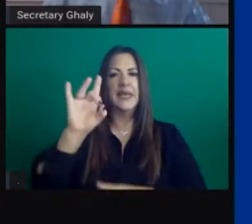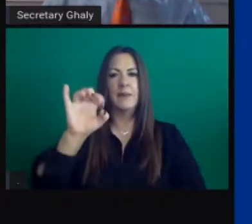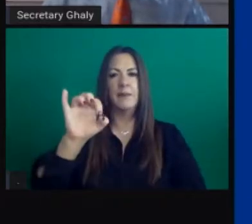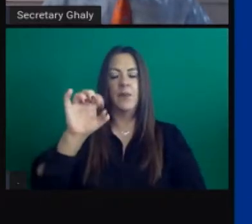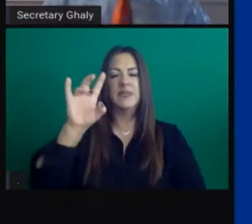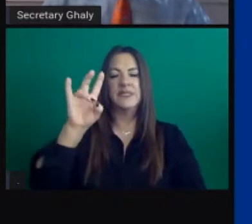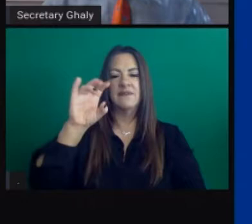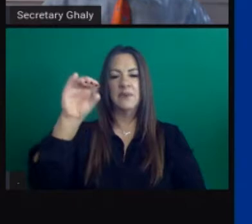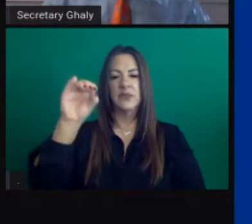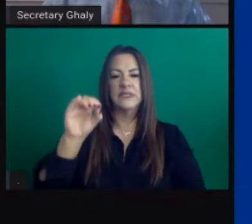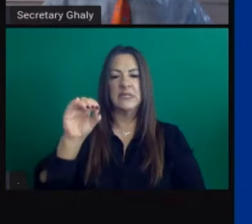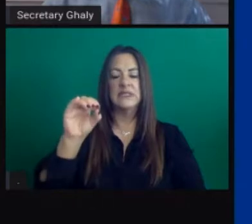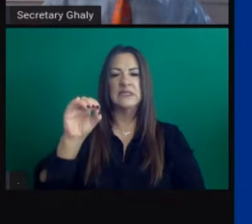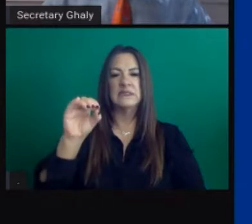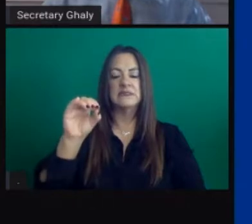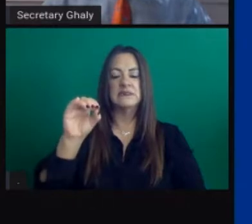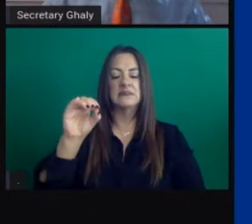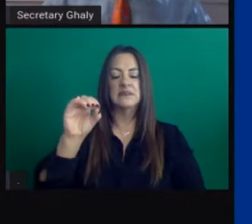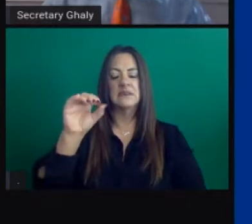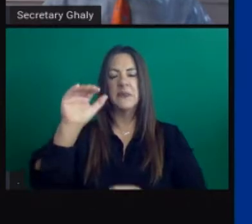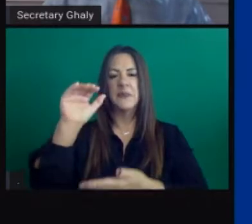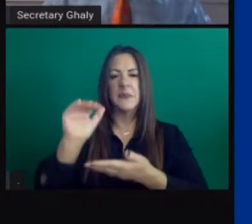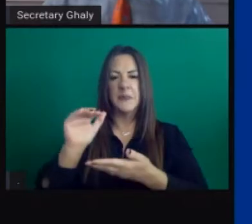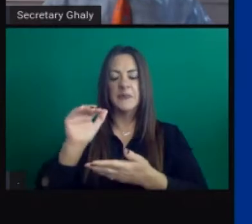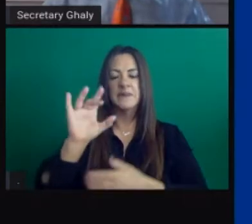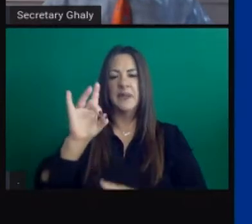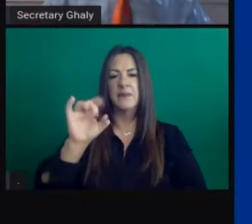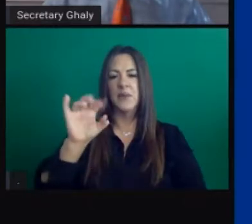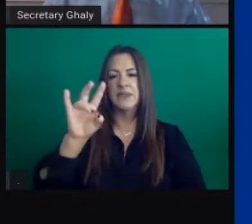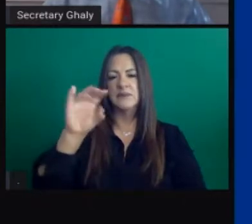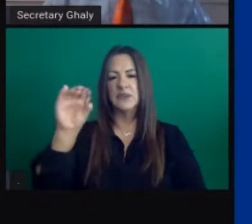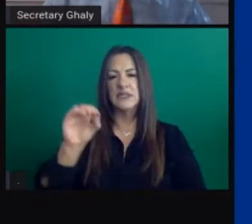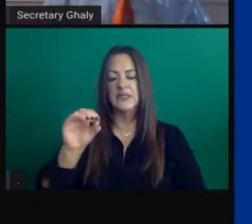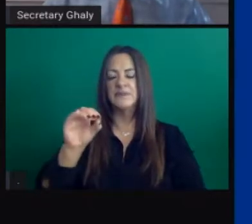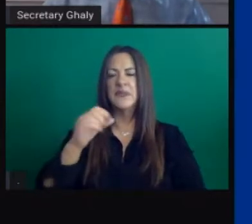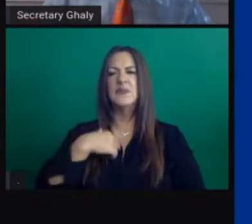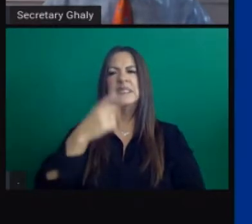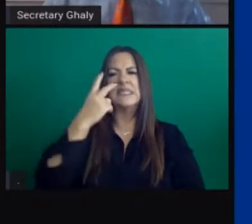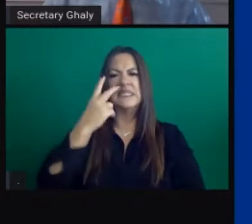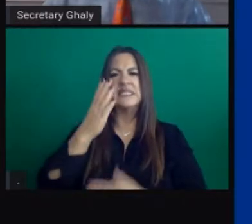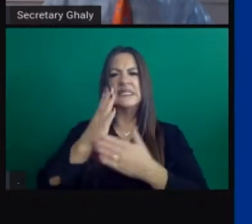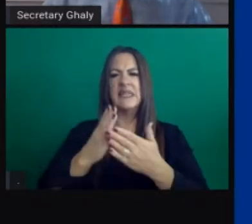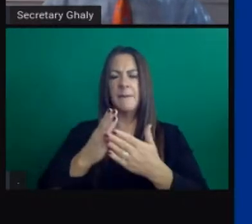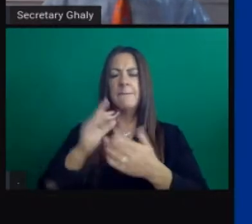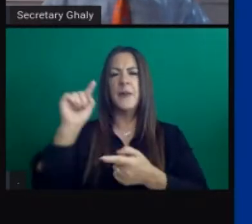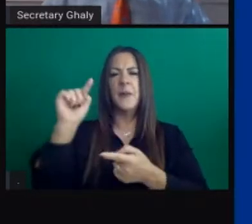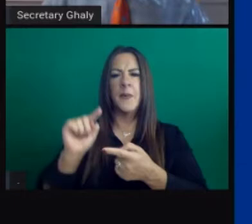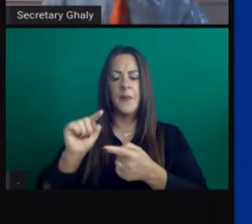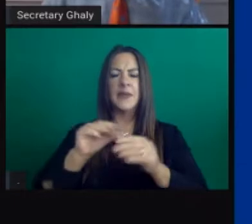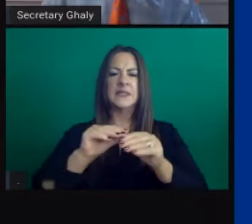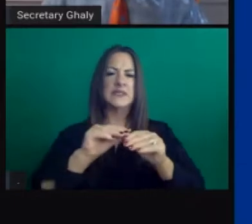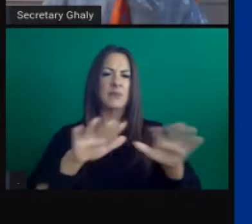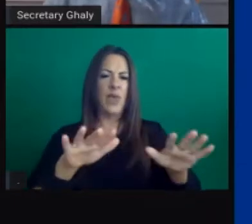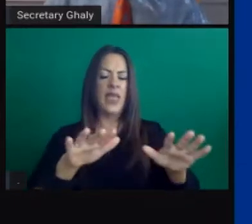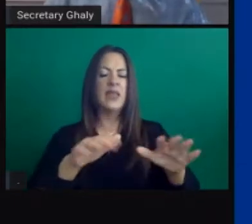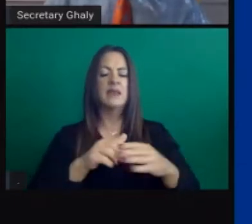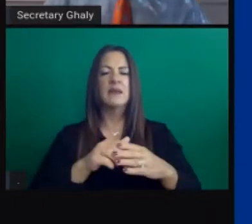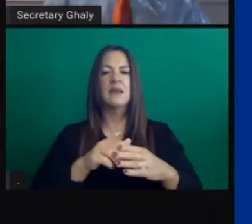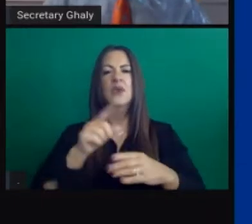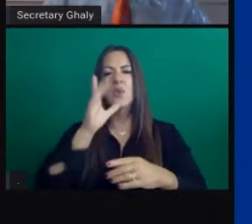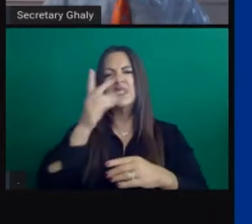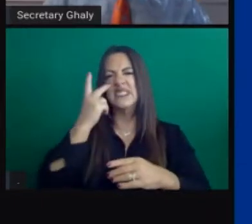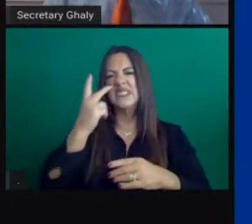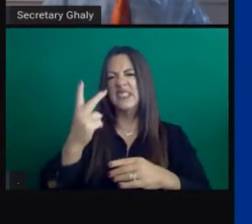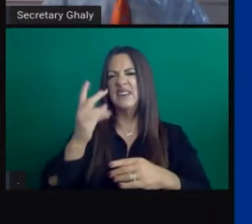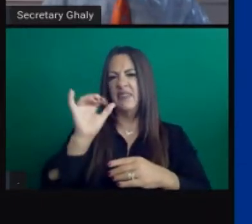good news, demonstrating that we are seeing some reductions in transmission. You'll see that theme throughout the rest